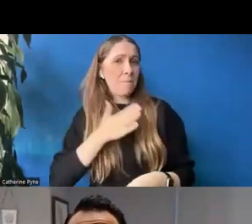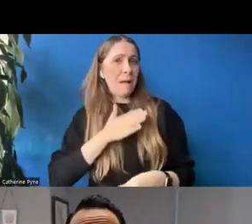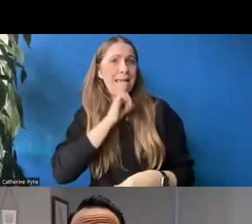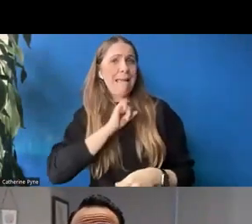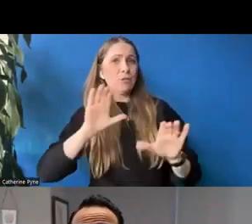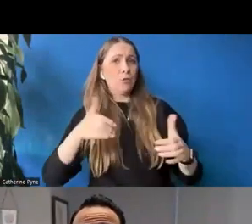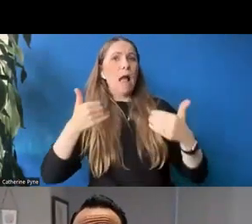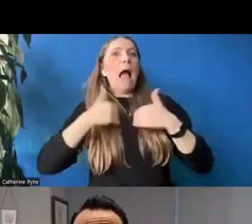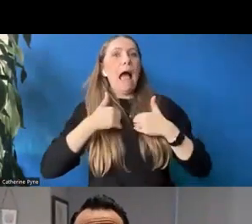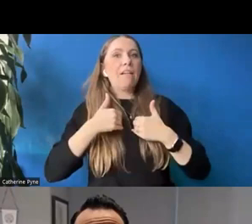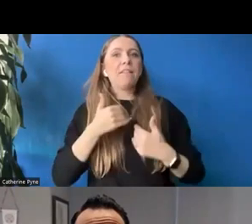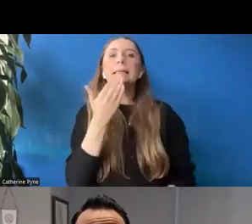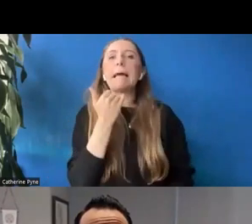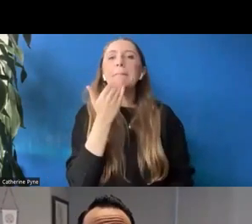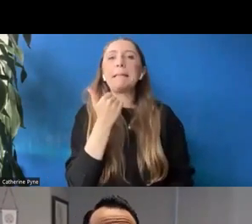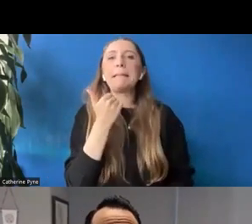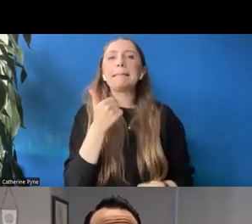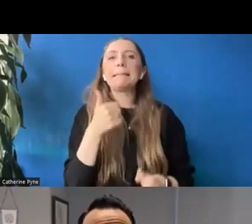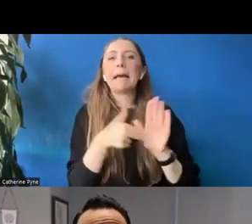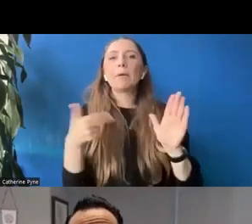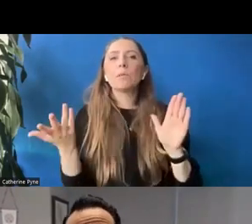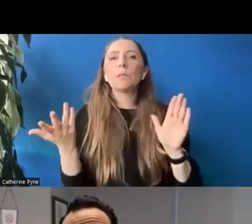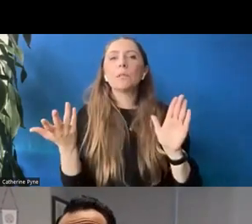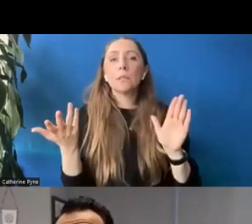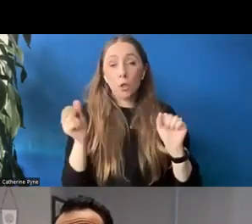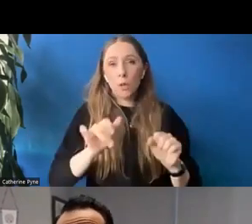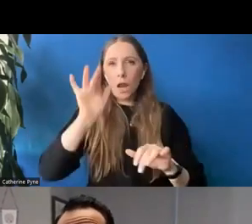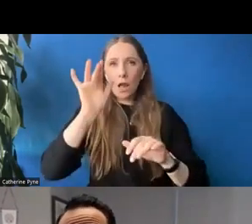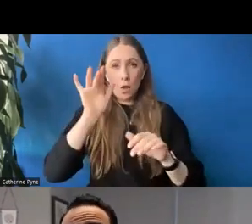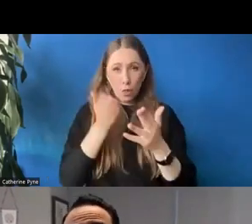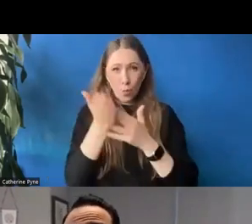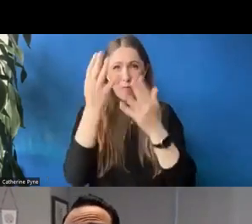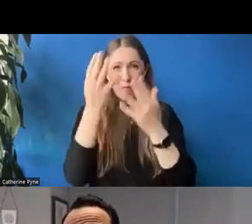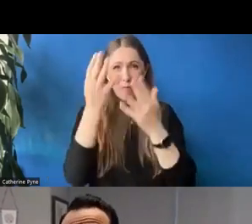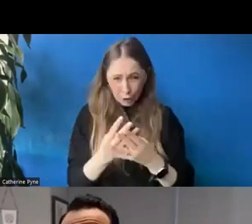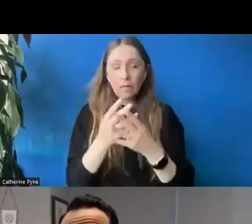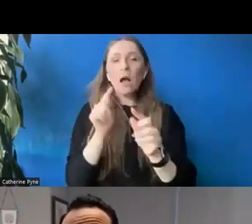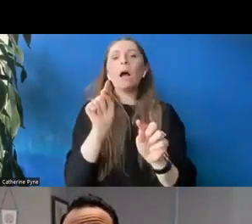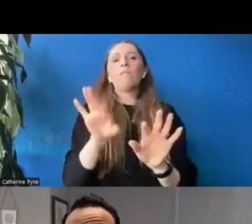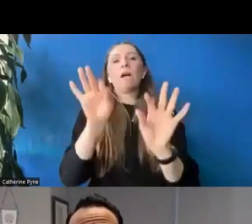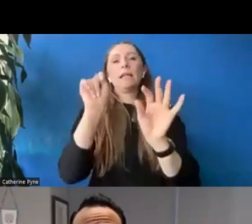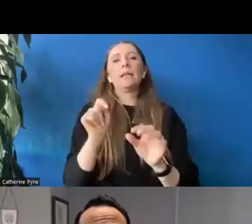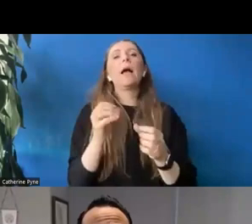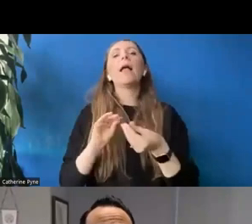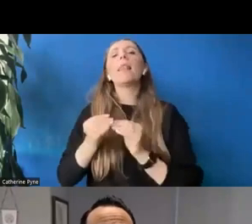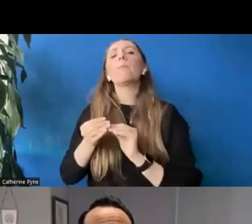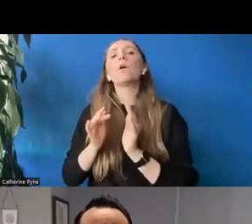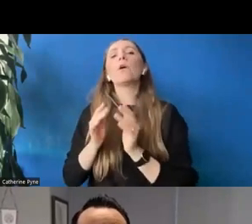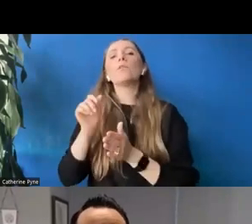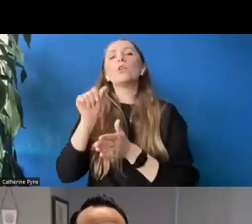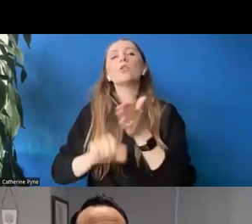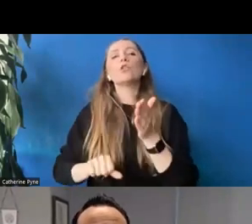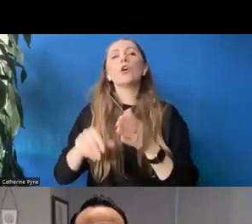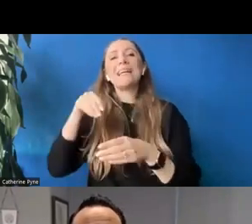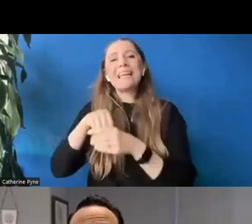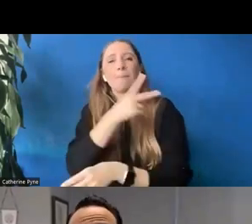group have a diabetes diagnosis? And you can answer that question. Is the number of surgical inpatient stays increasing or